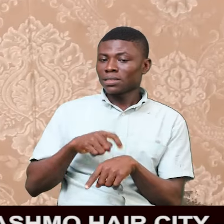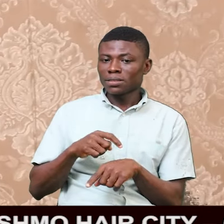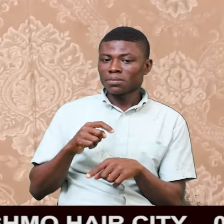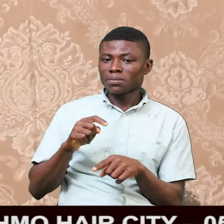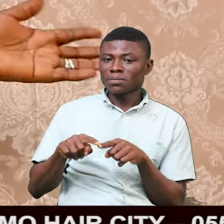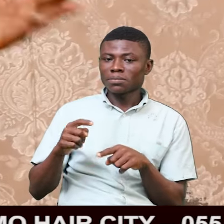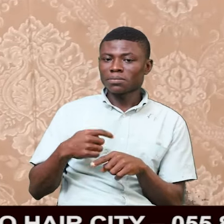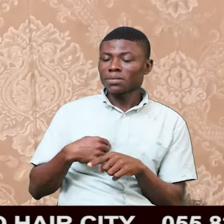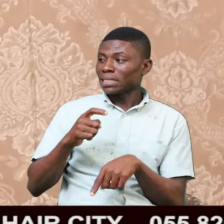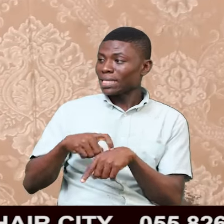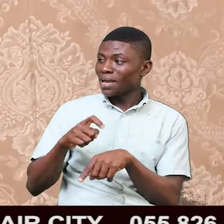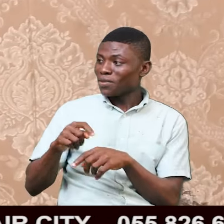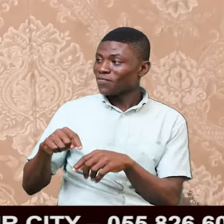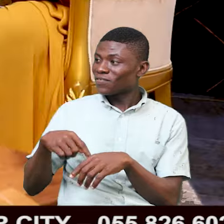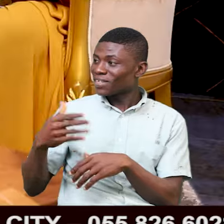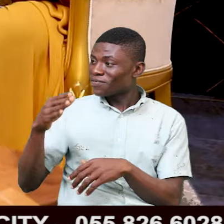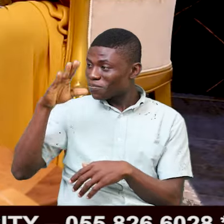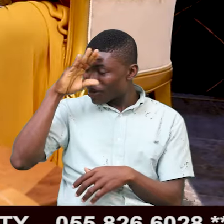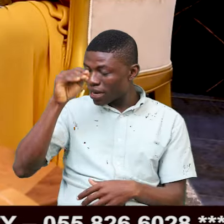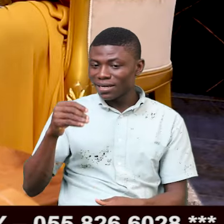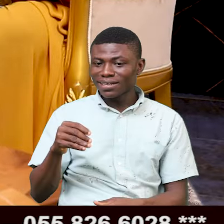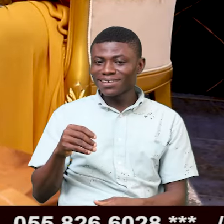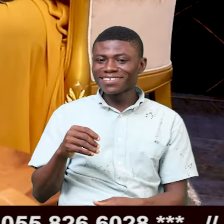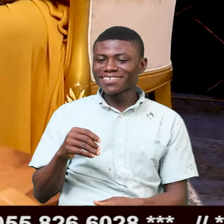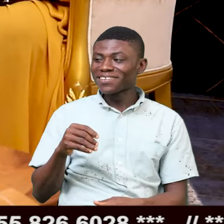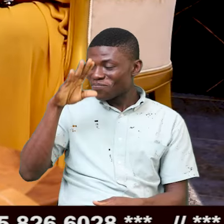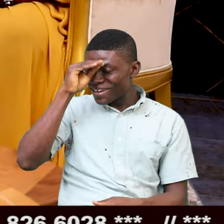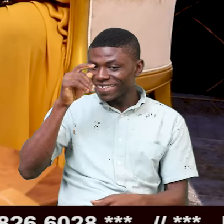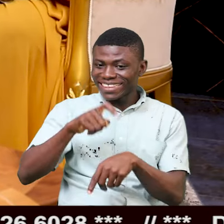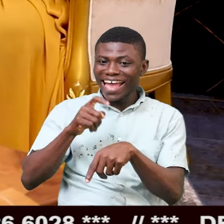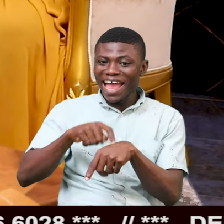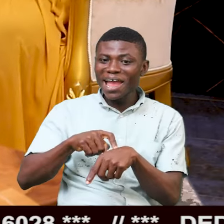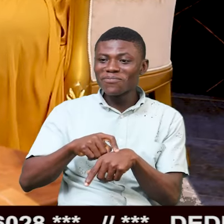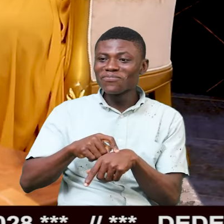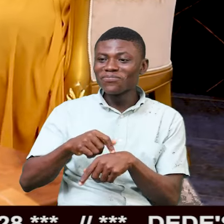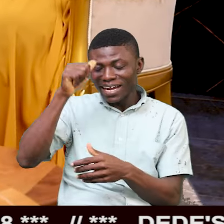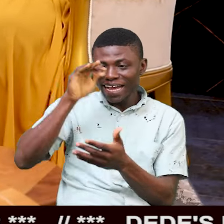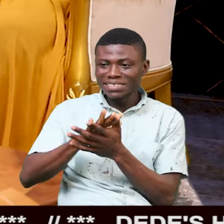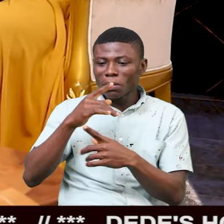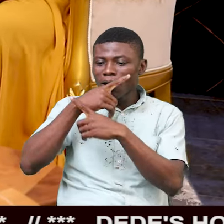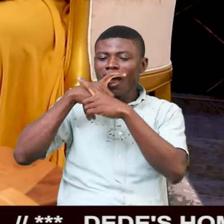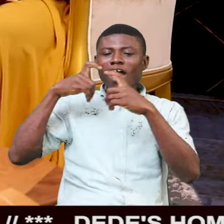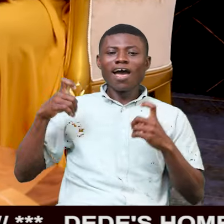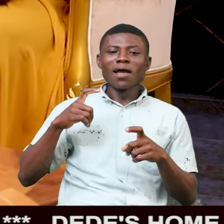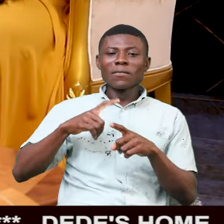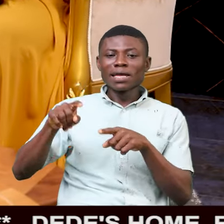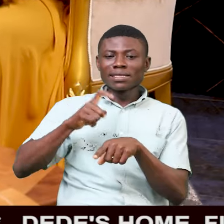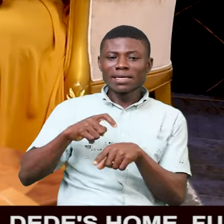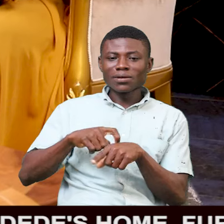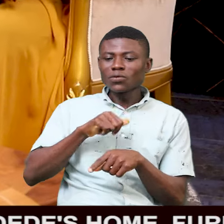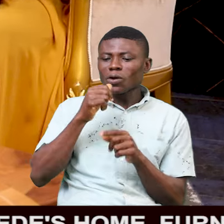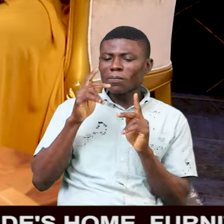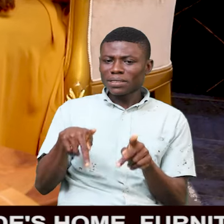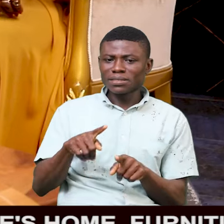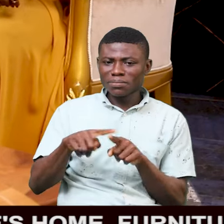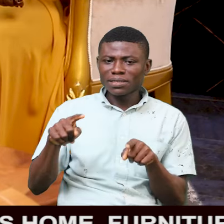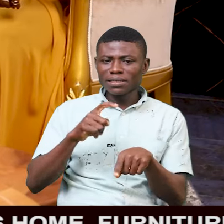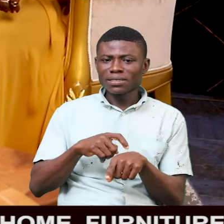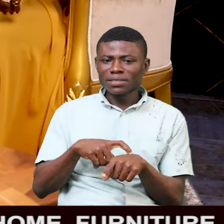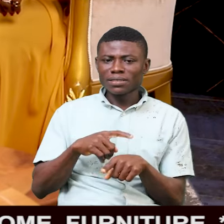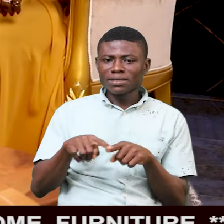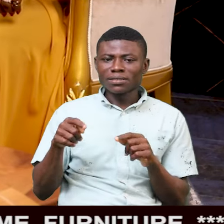beko ba me kaya the nature wa umpe. Enya nukura. The entire me kasa ne se. Enya so ni nipa.